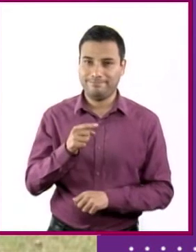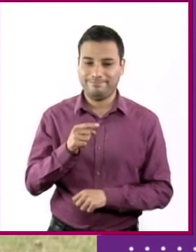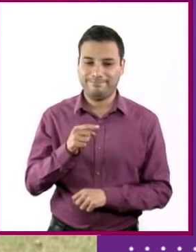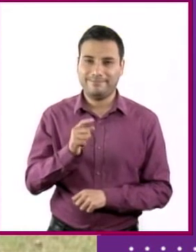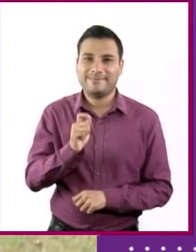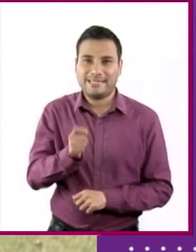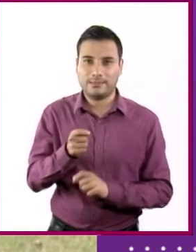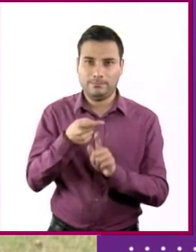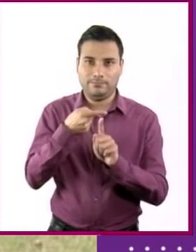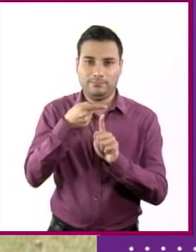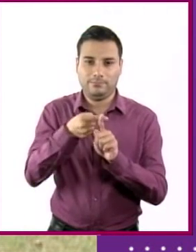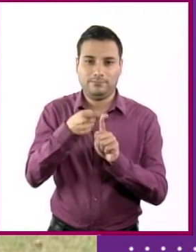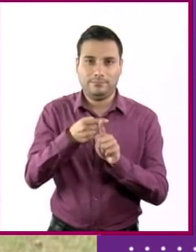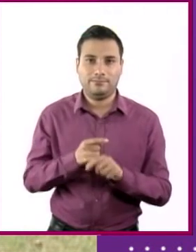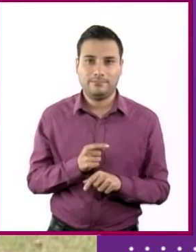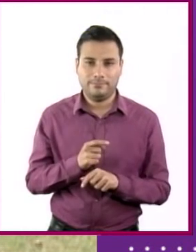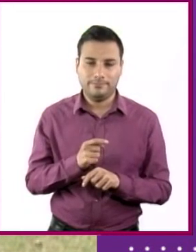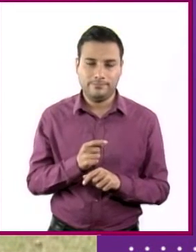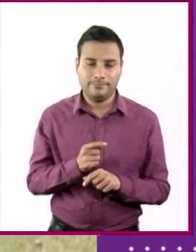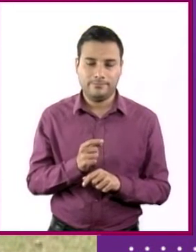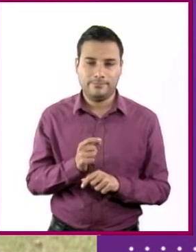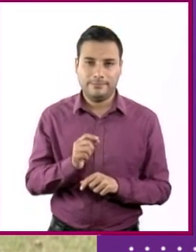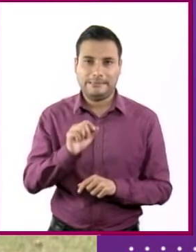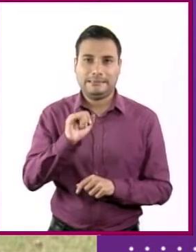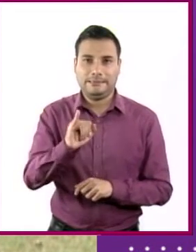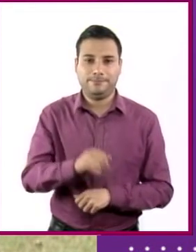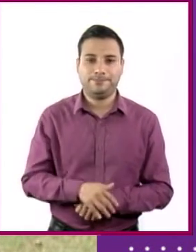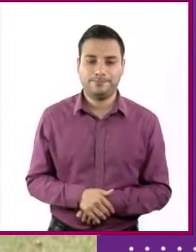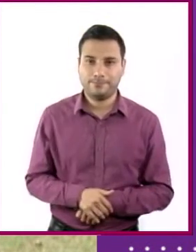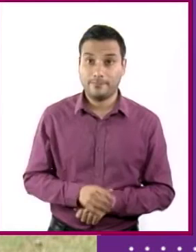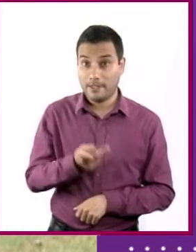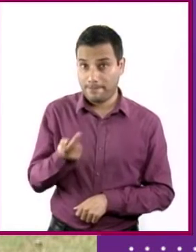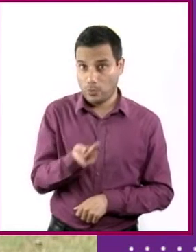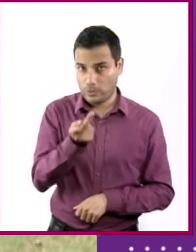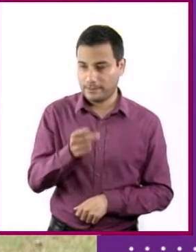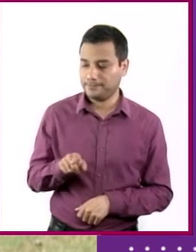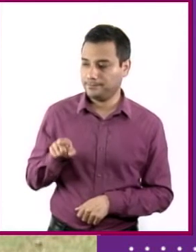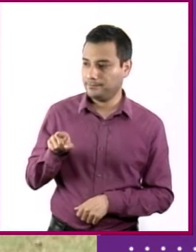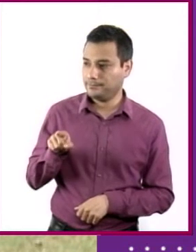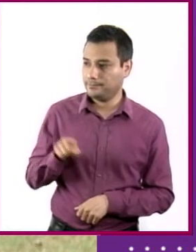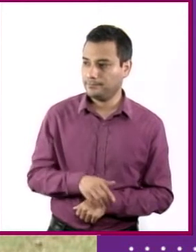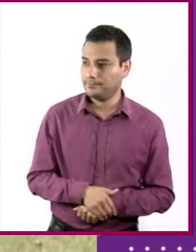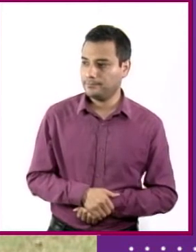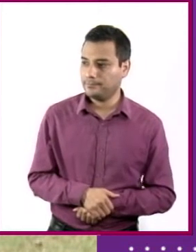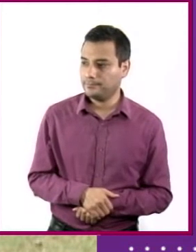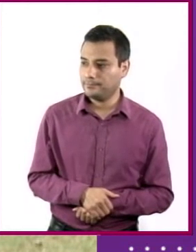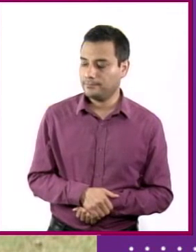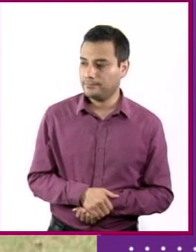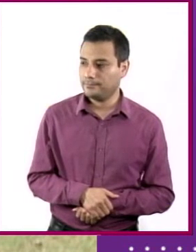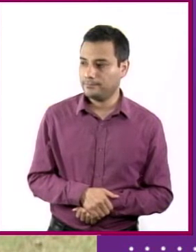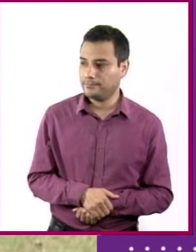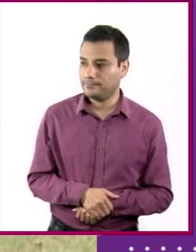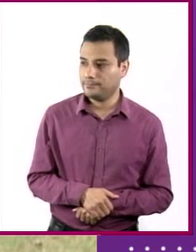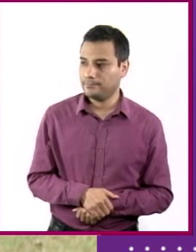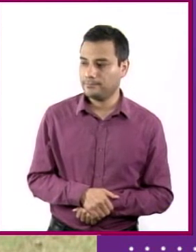más que indica la respuesta es afirmativa. Could Diego ride a horse when he was a